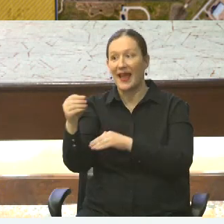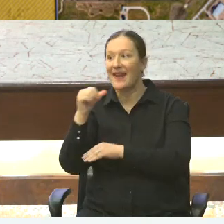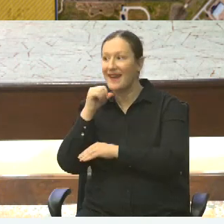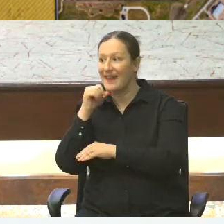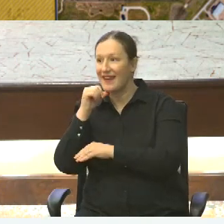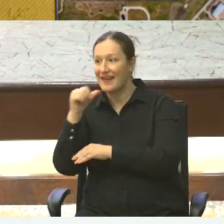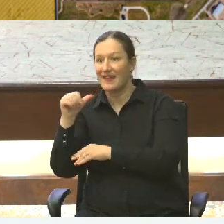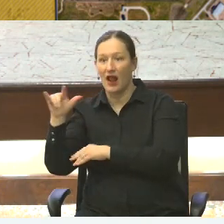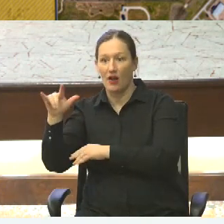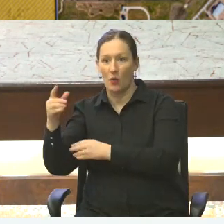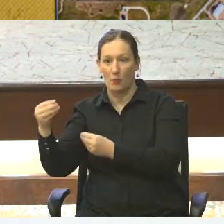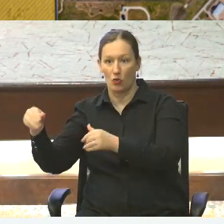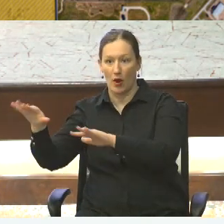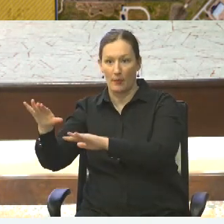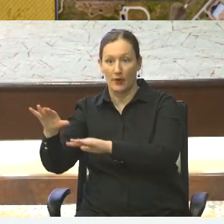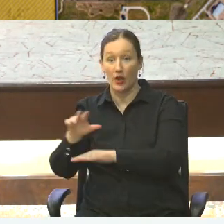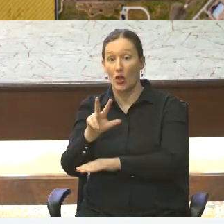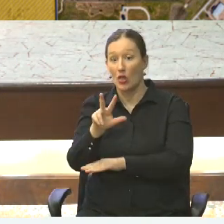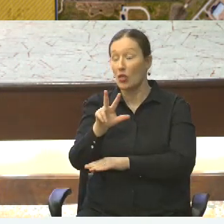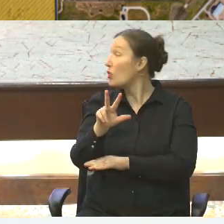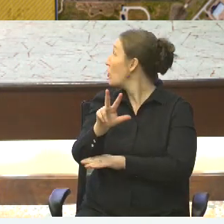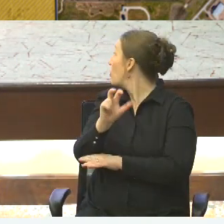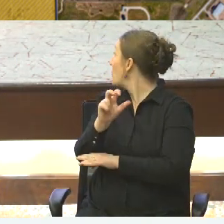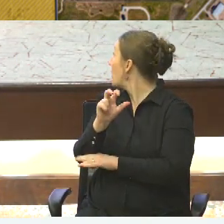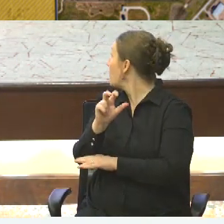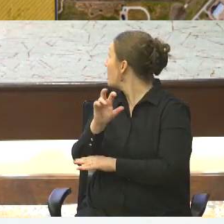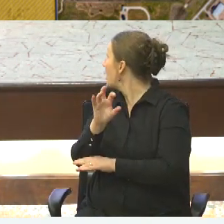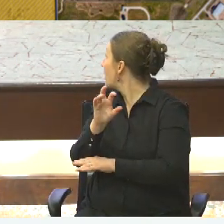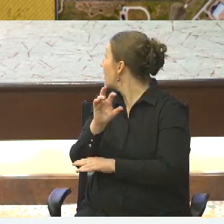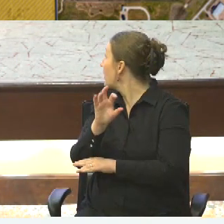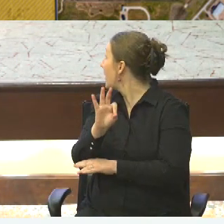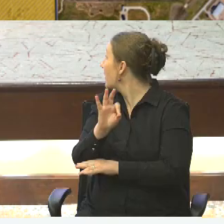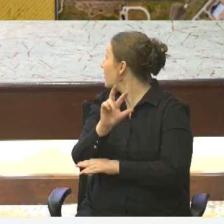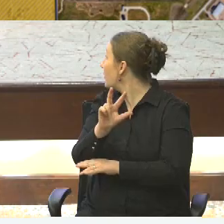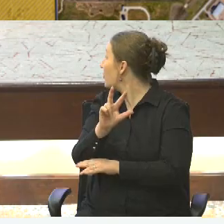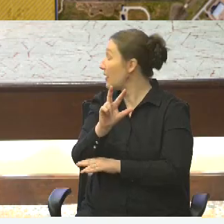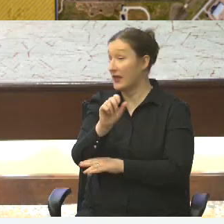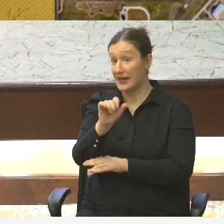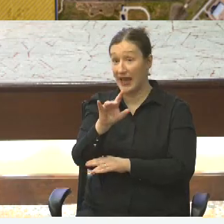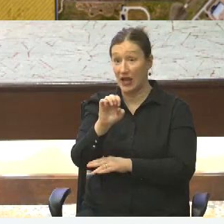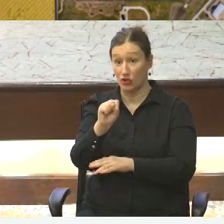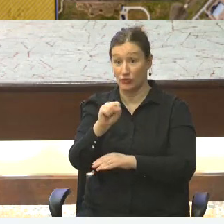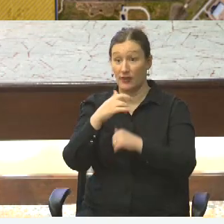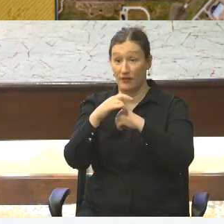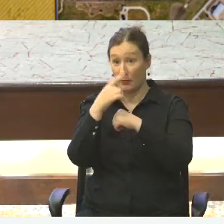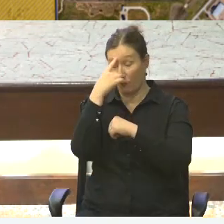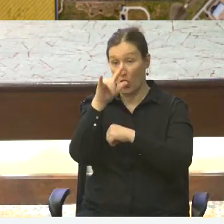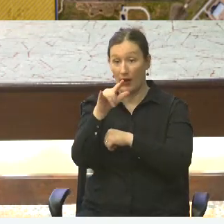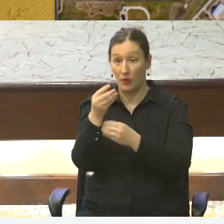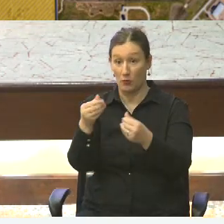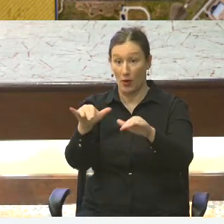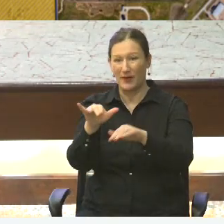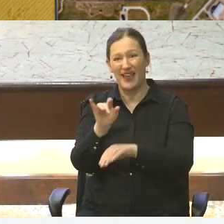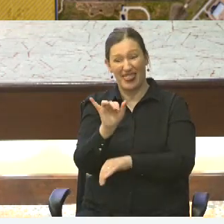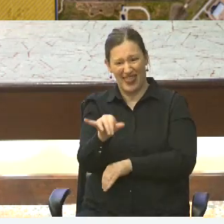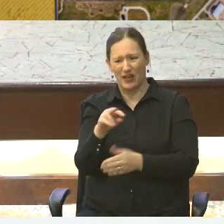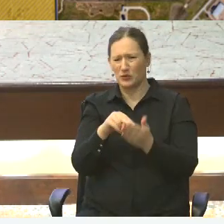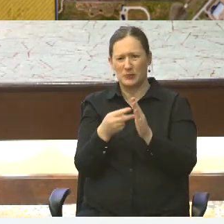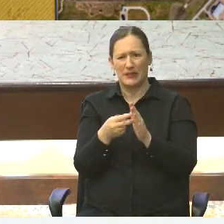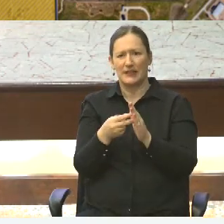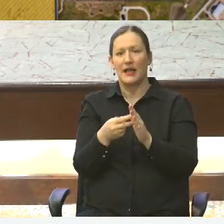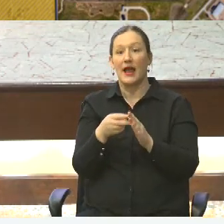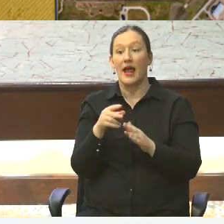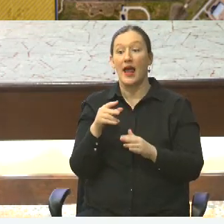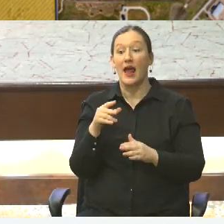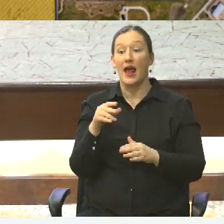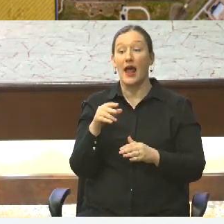393 acres of aeronautical property available that can be developed on the airport. Aeronautical property, simply put, is land that we can get